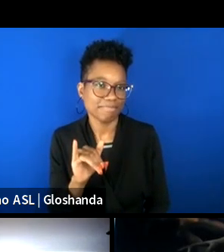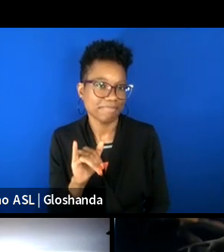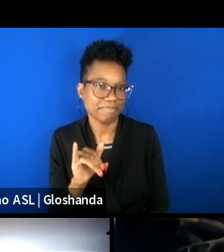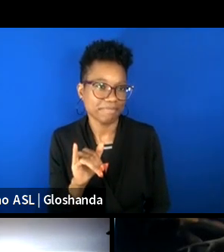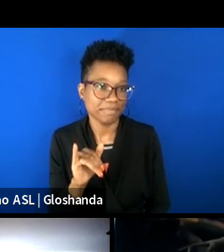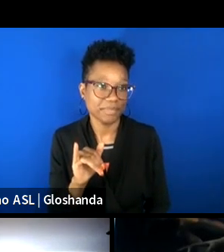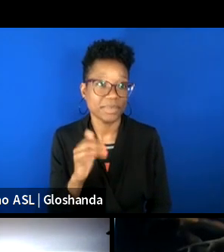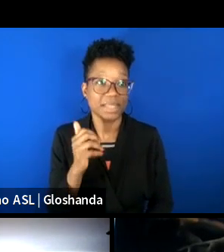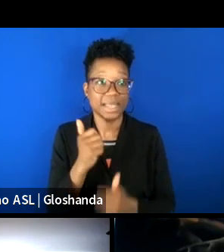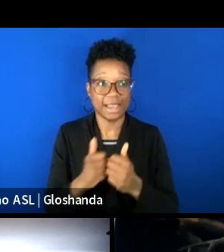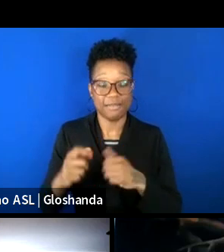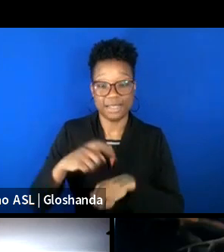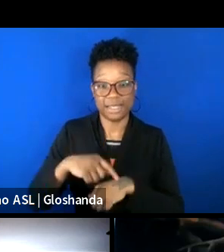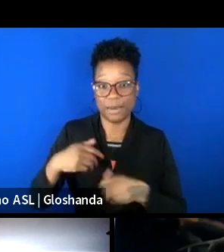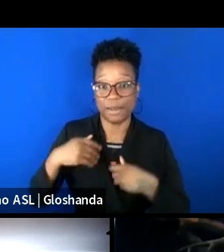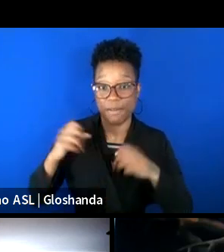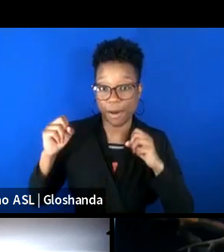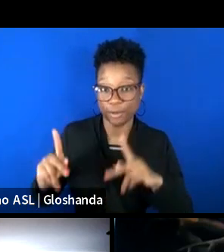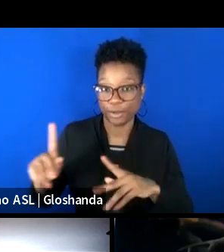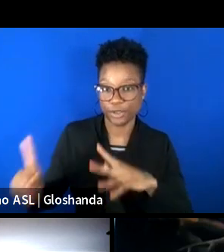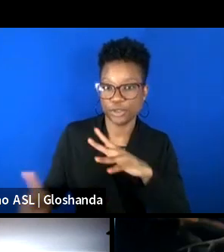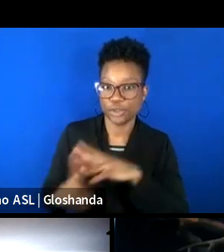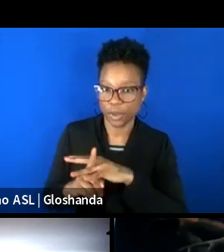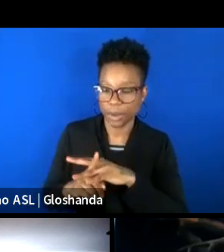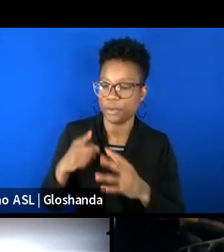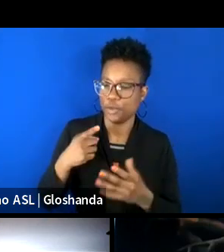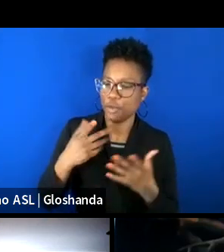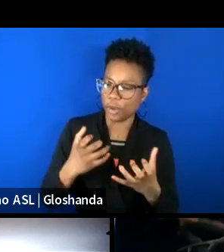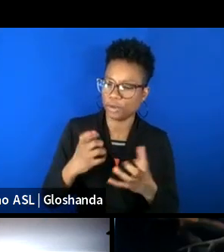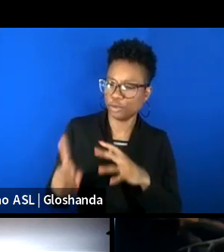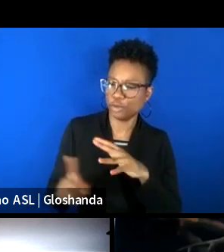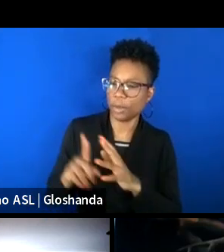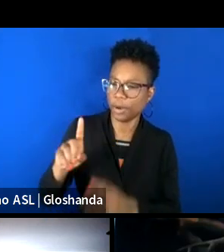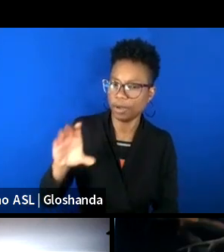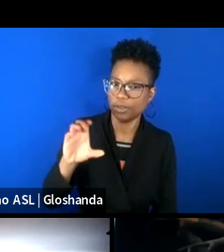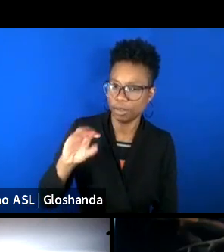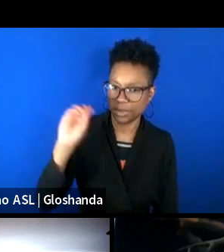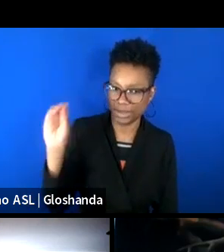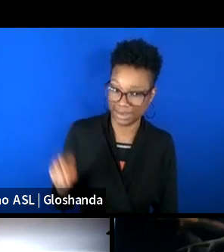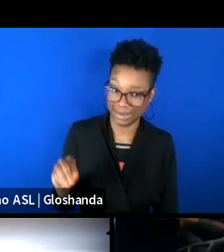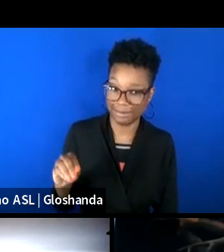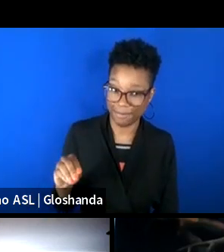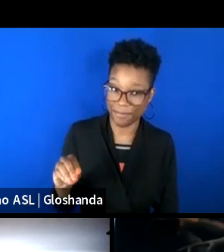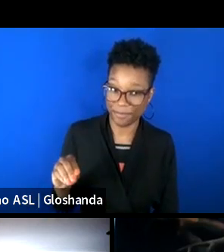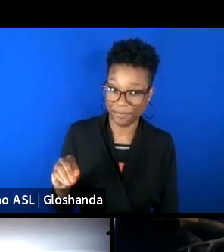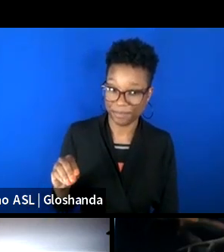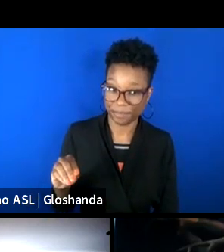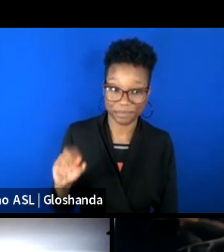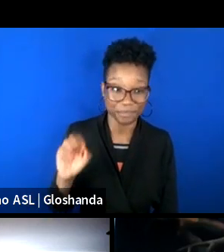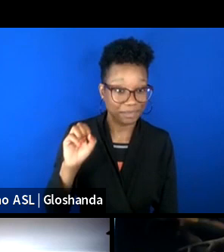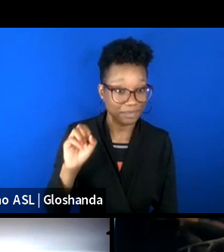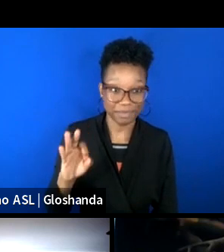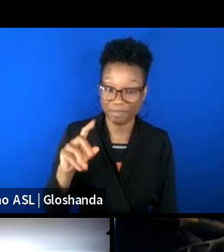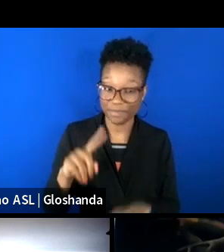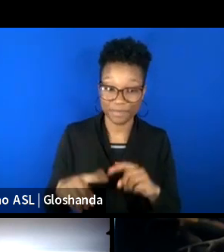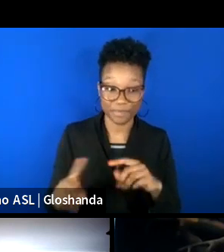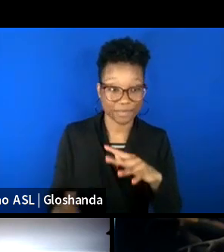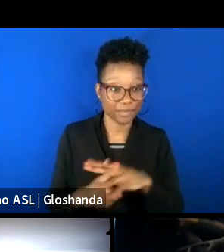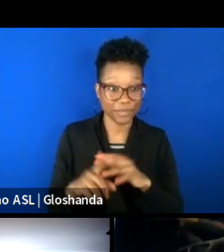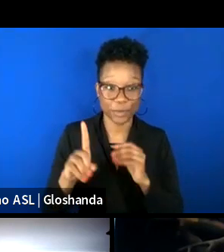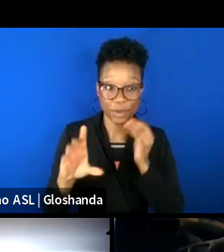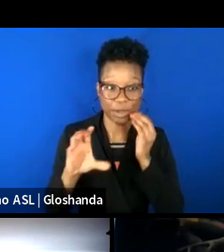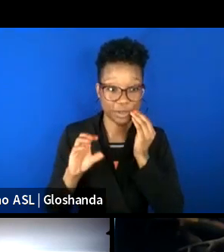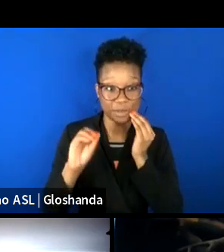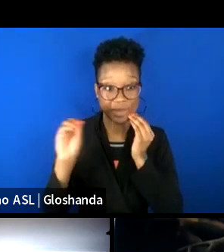every time there's an opportunity, you want to be able to show up 100%. And if you can't show up 100% because you're